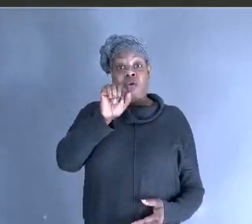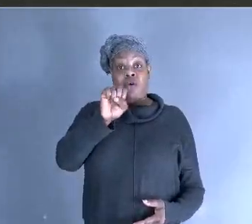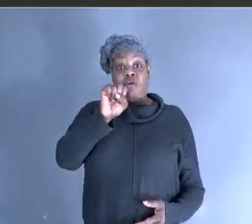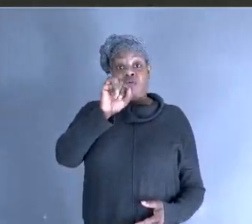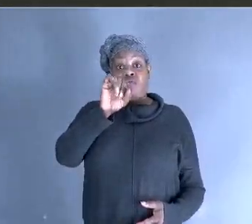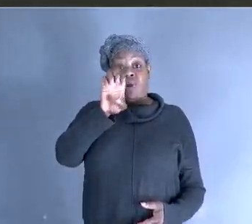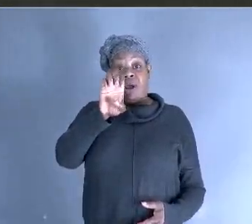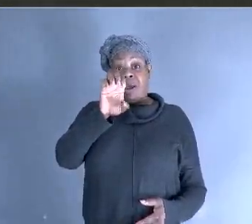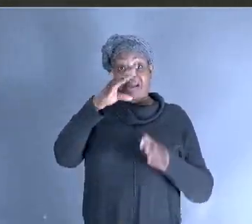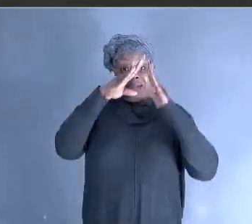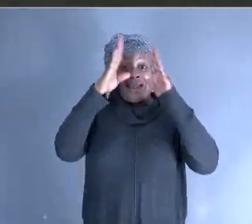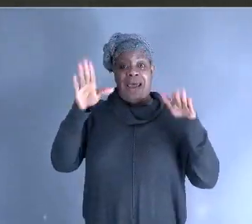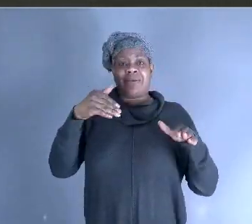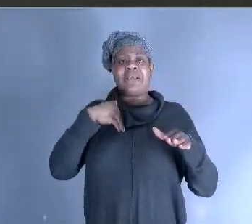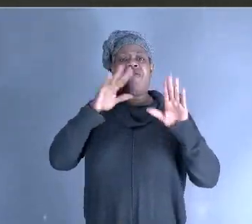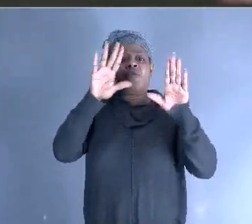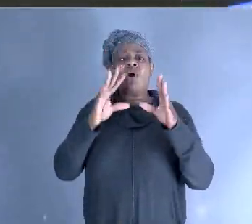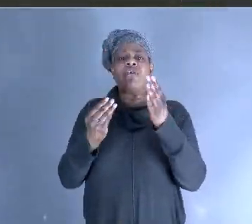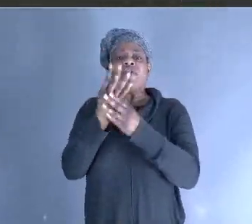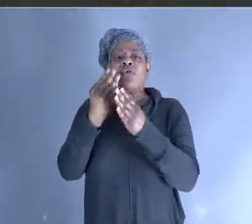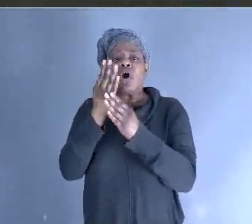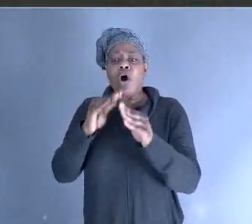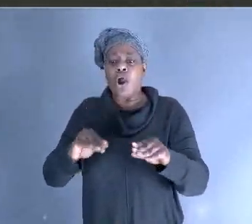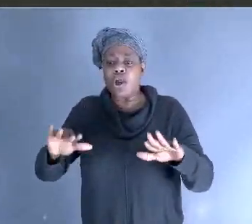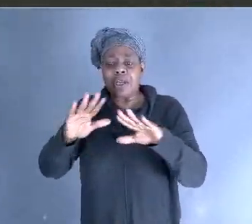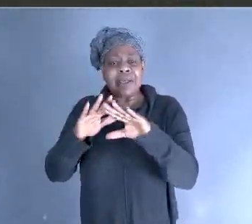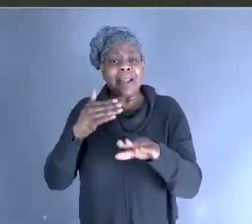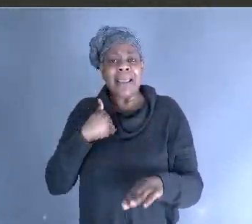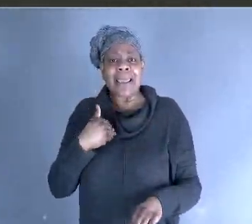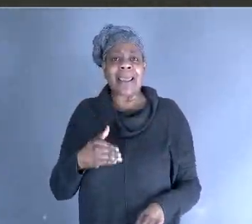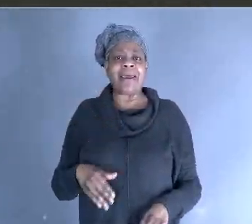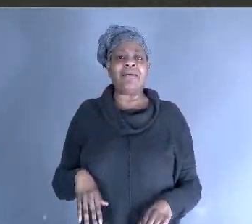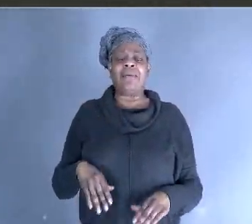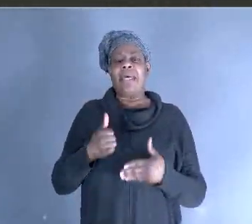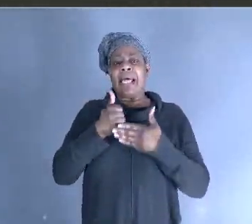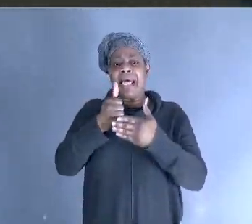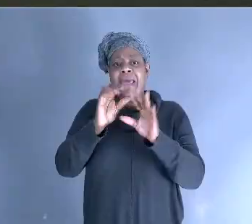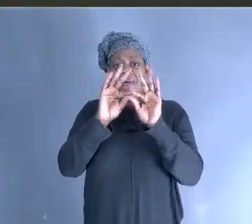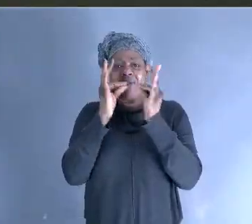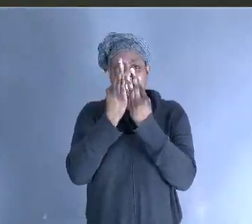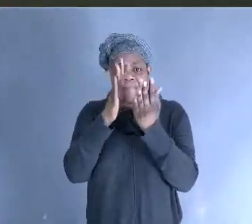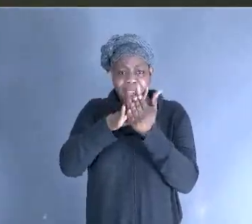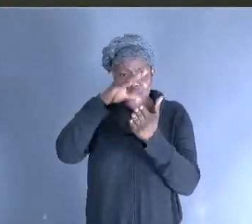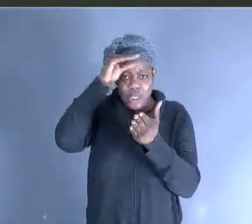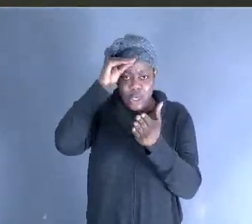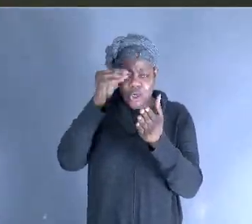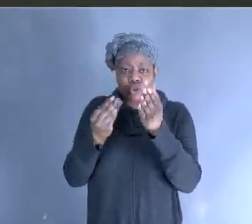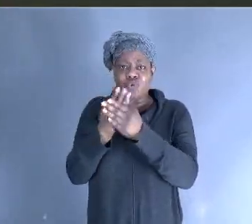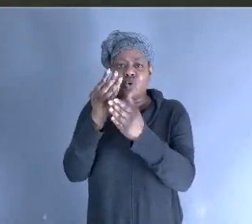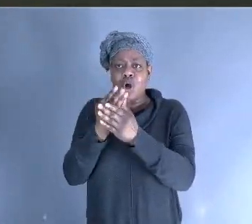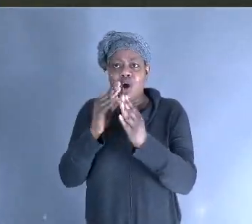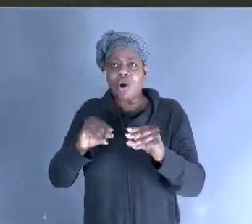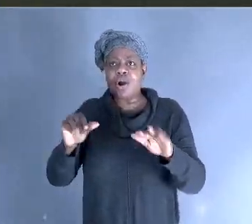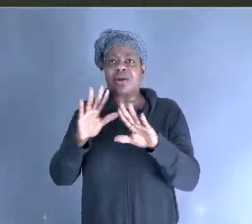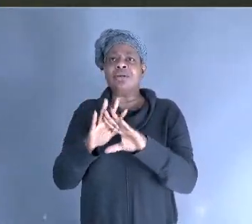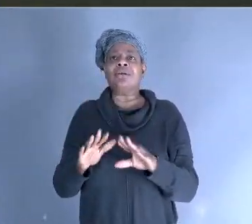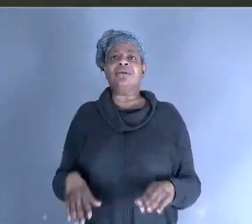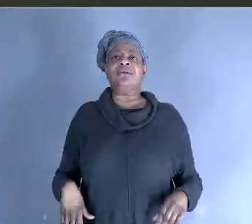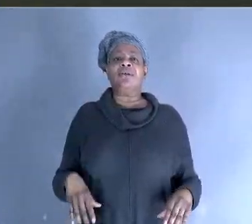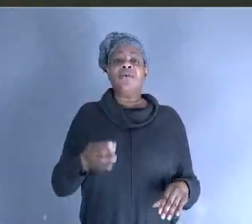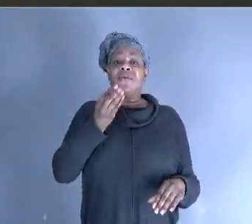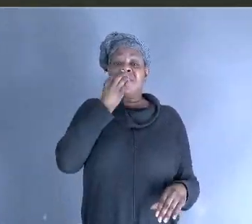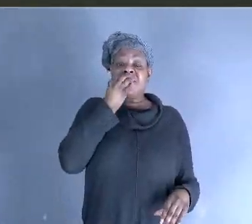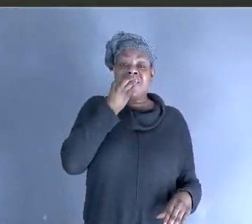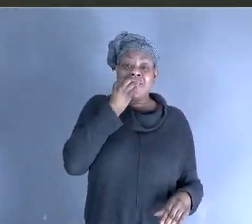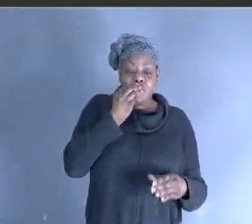able to help families learn how to garden and we'll be able to help with the food shortage and the